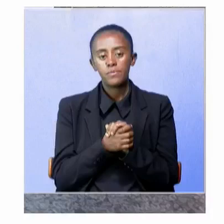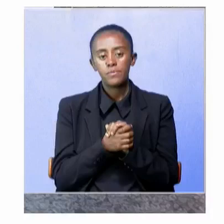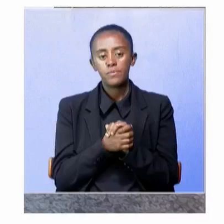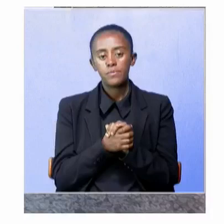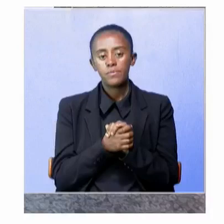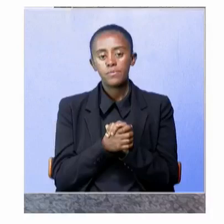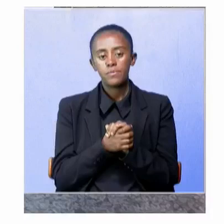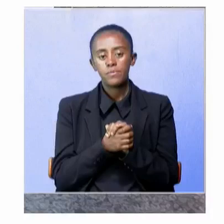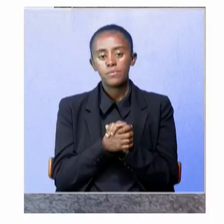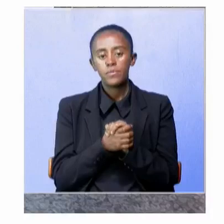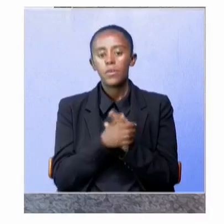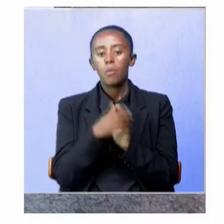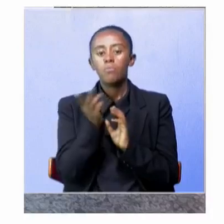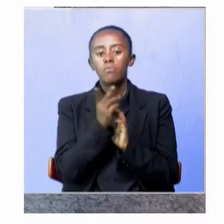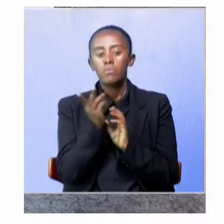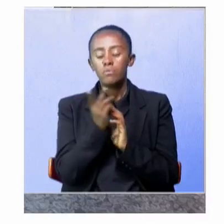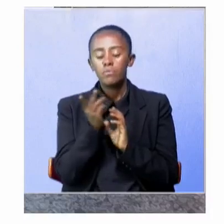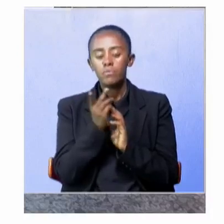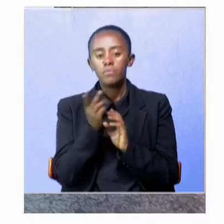punctuation